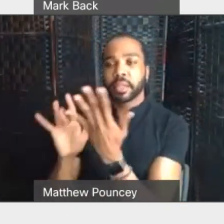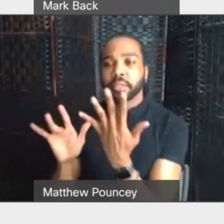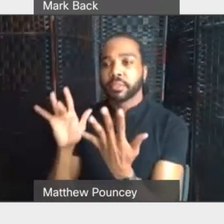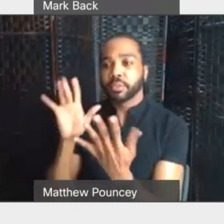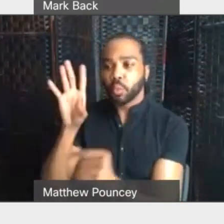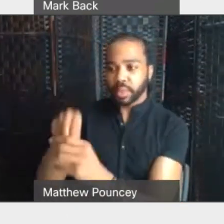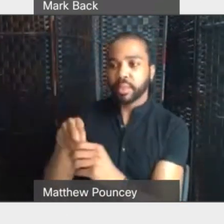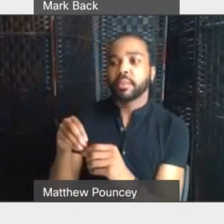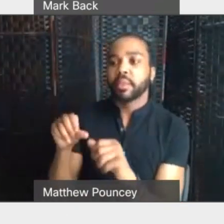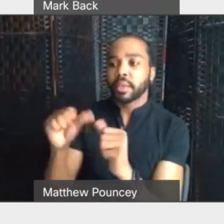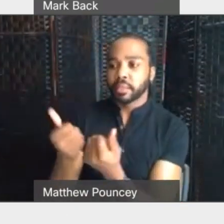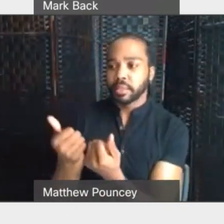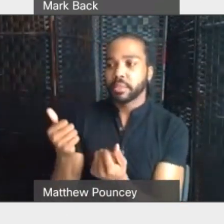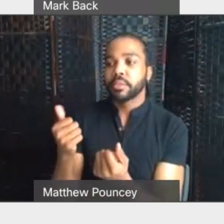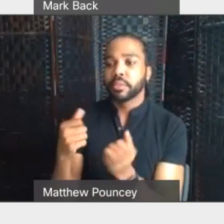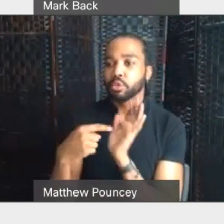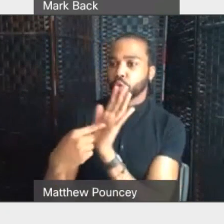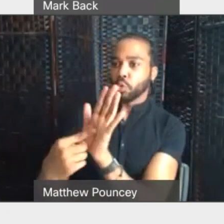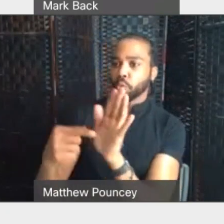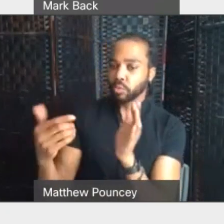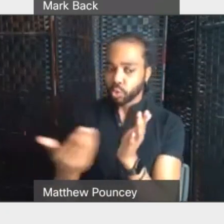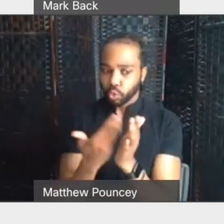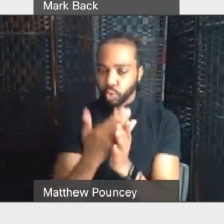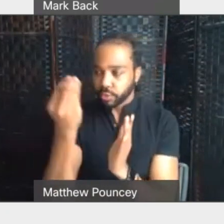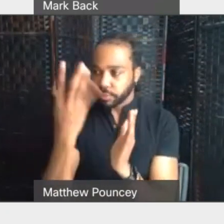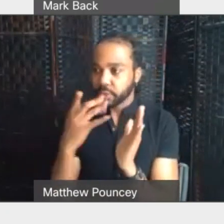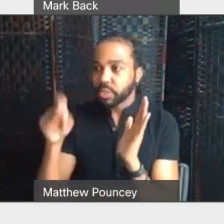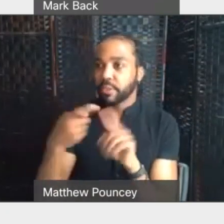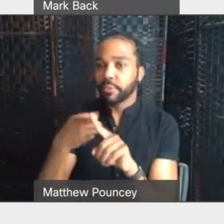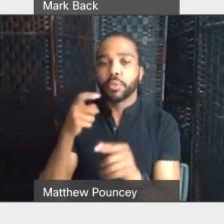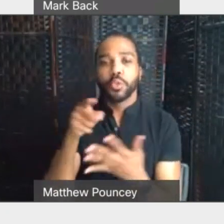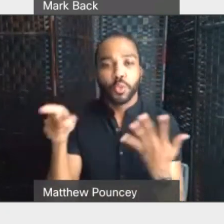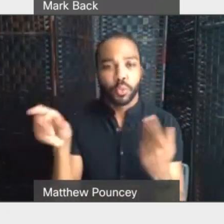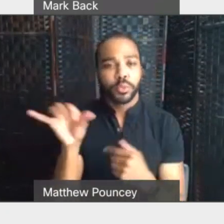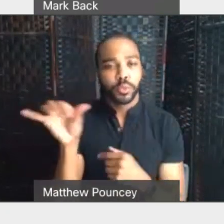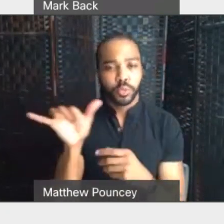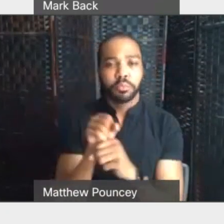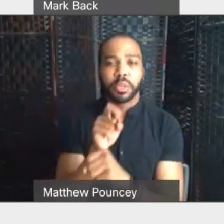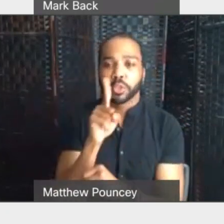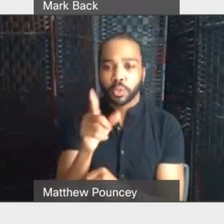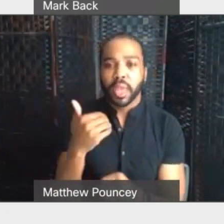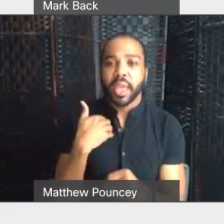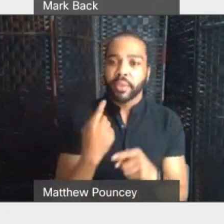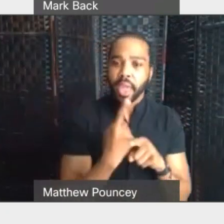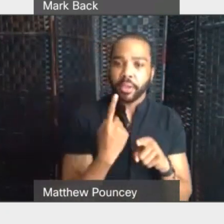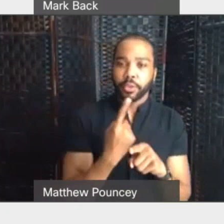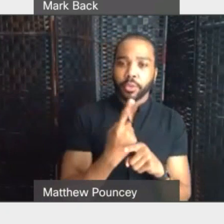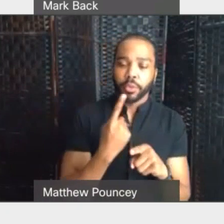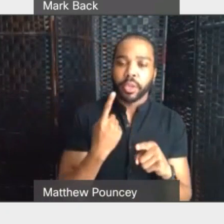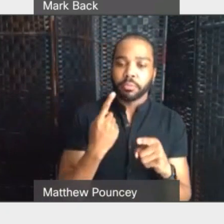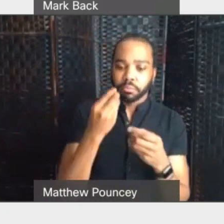to say, here's the different information we need from you, and making sure that we have accurate current data.